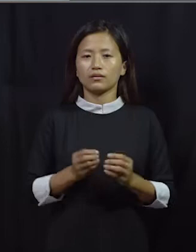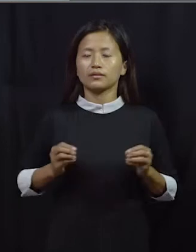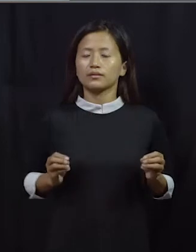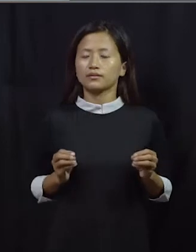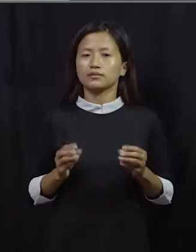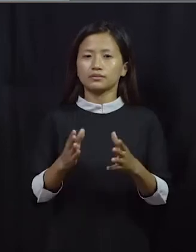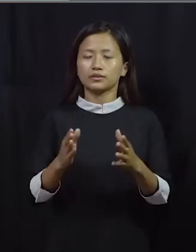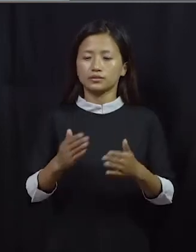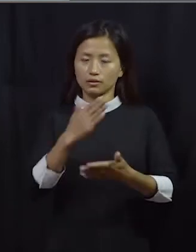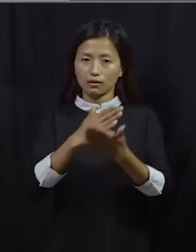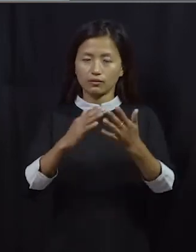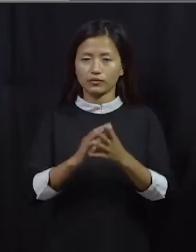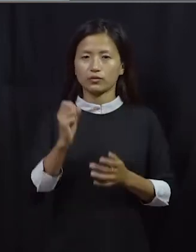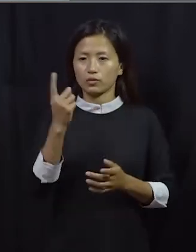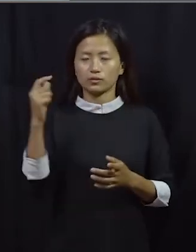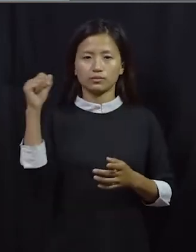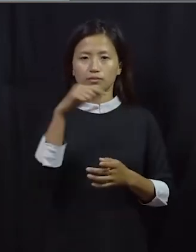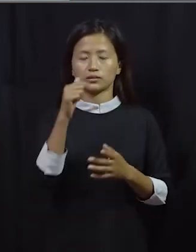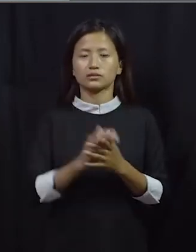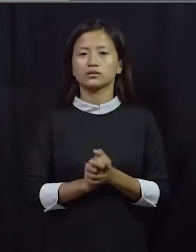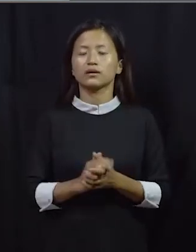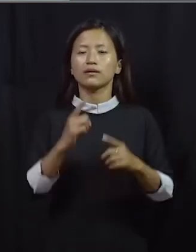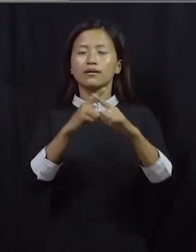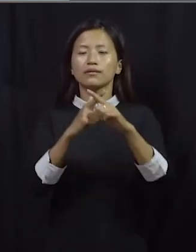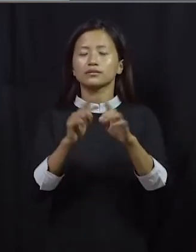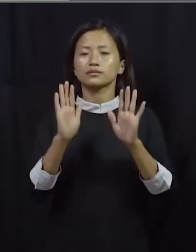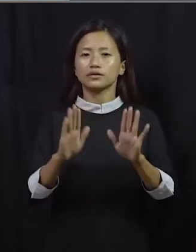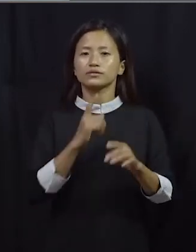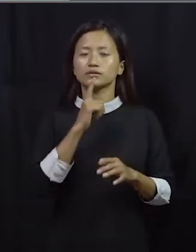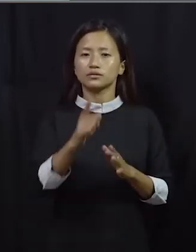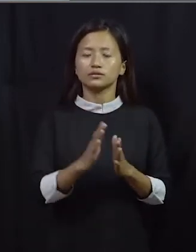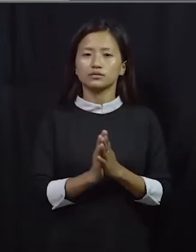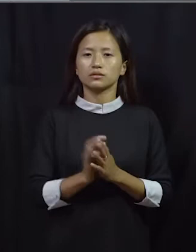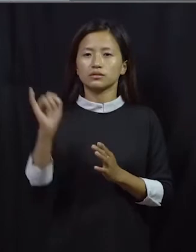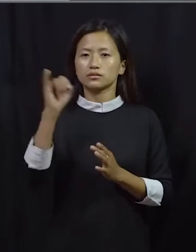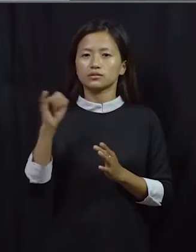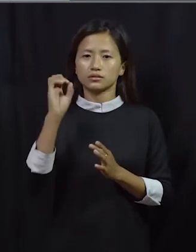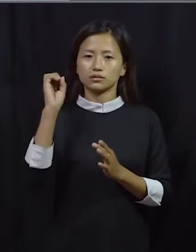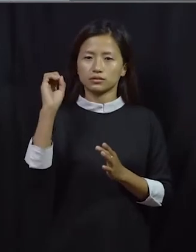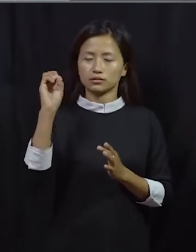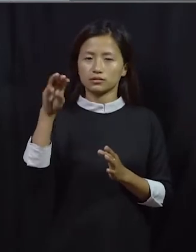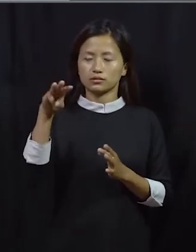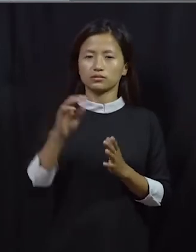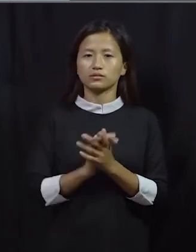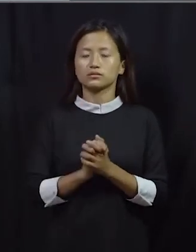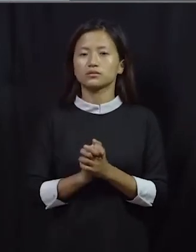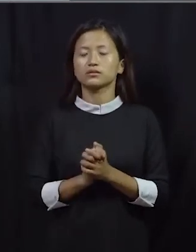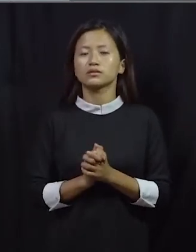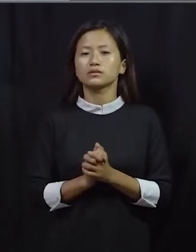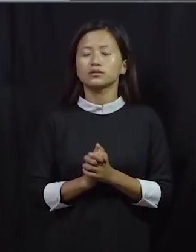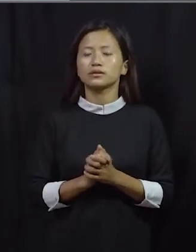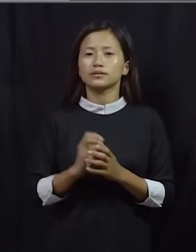year, after 1 month. That means X has introduced 60,000 in the month of